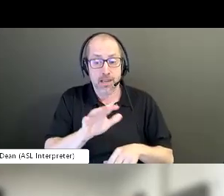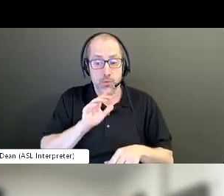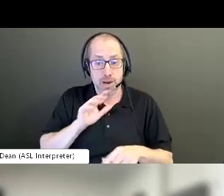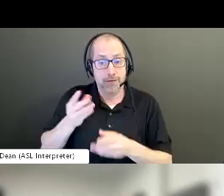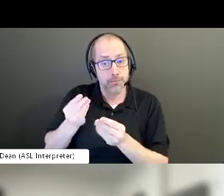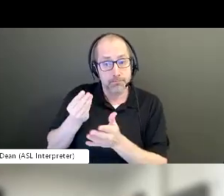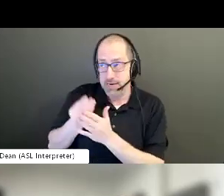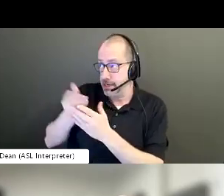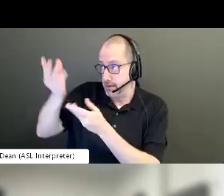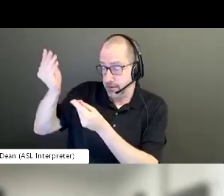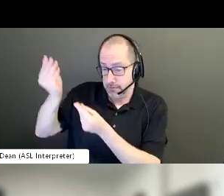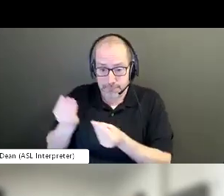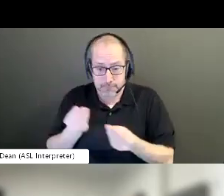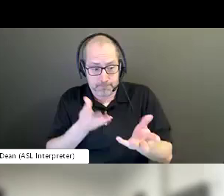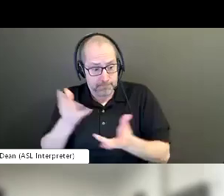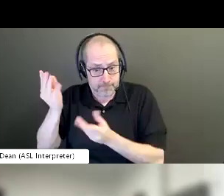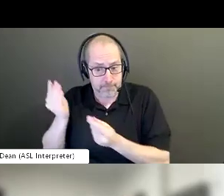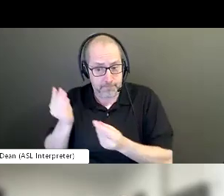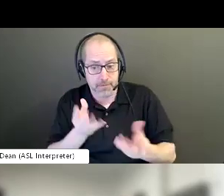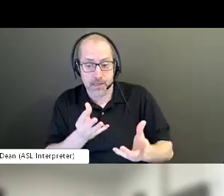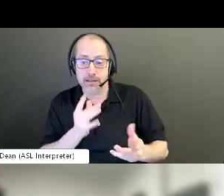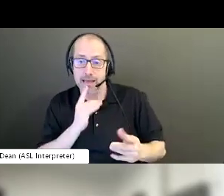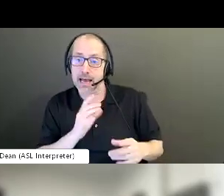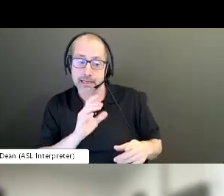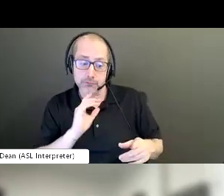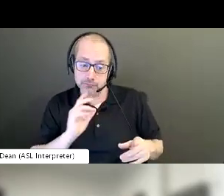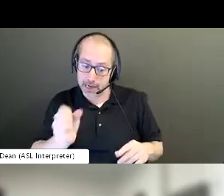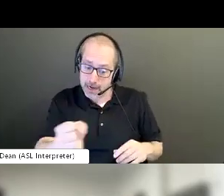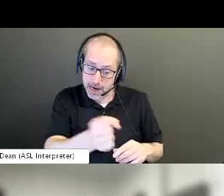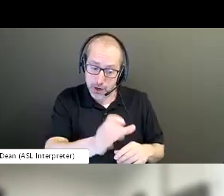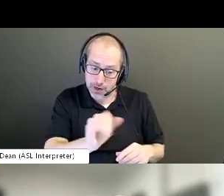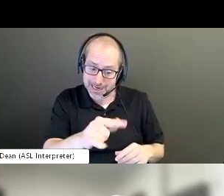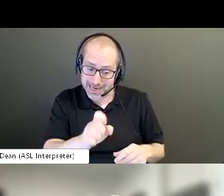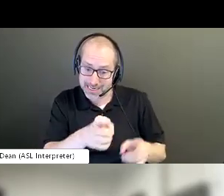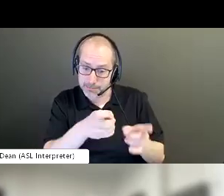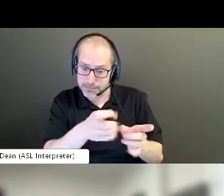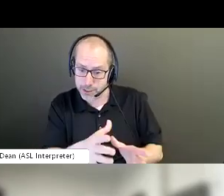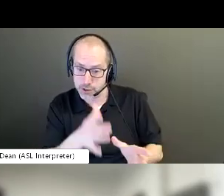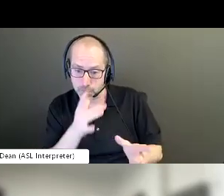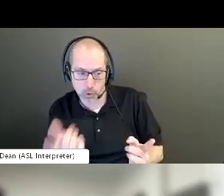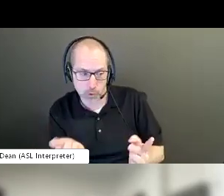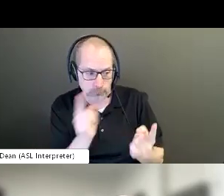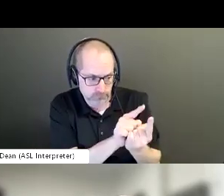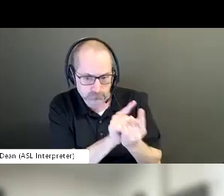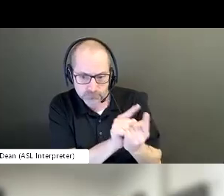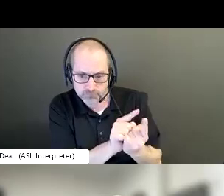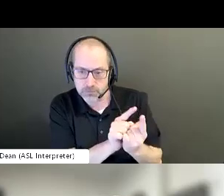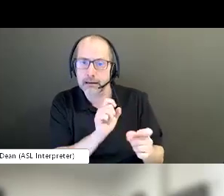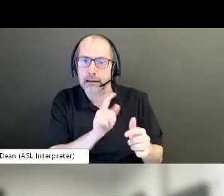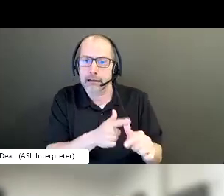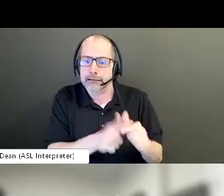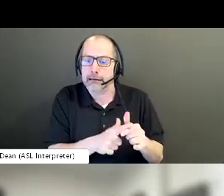allows dedicated elder abuse case managers to work as part of what we call coordinated